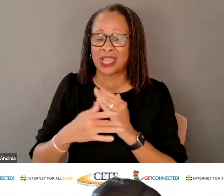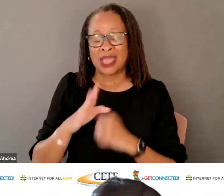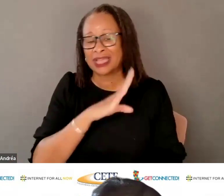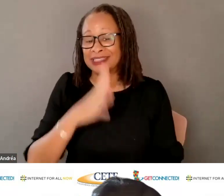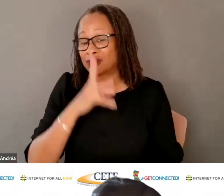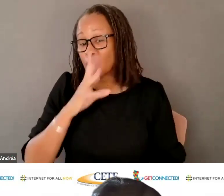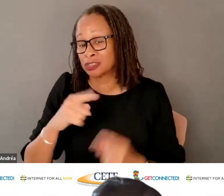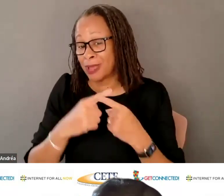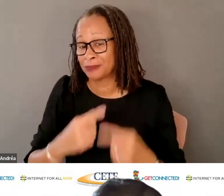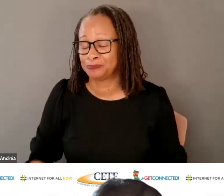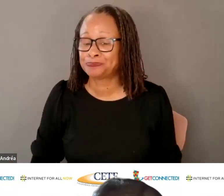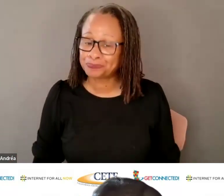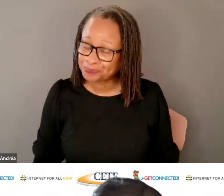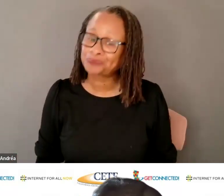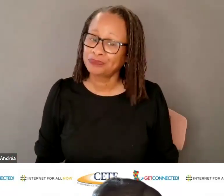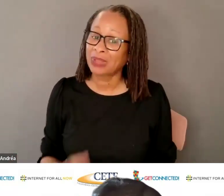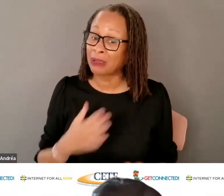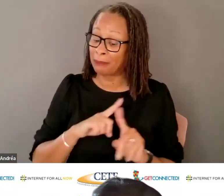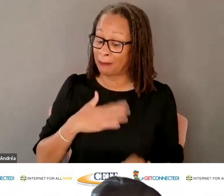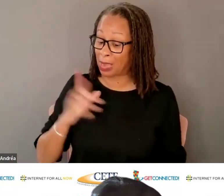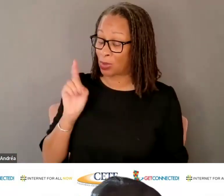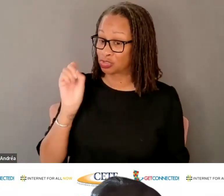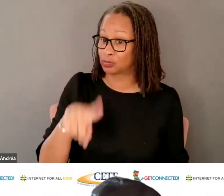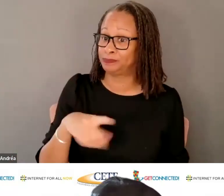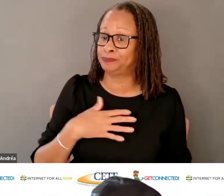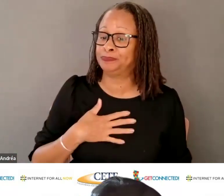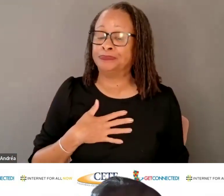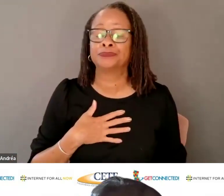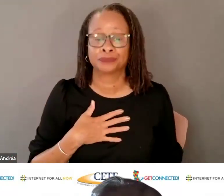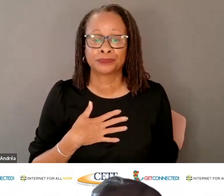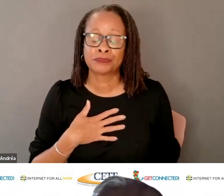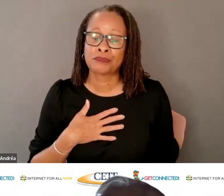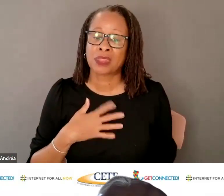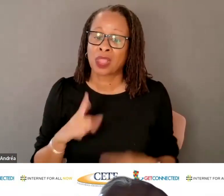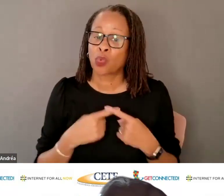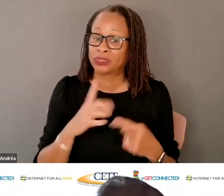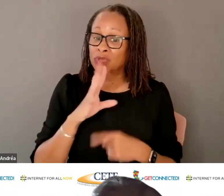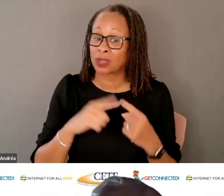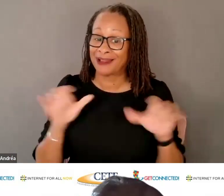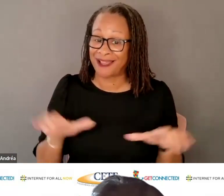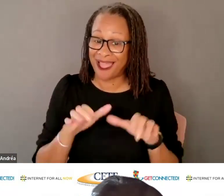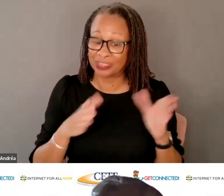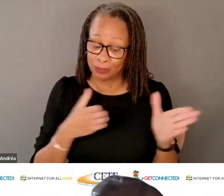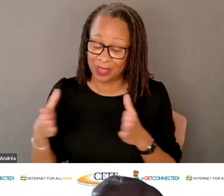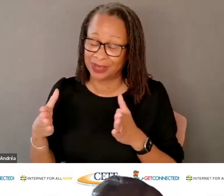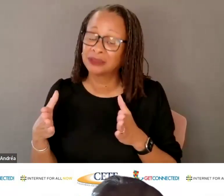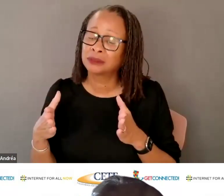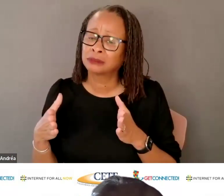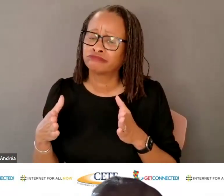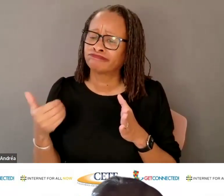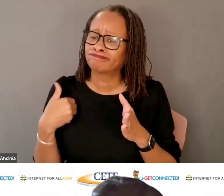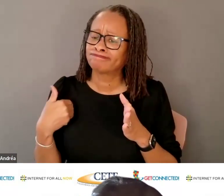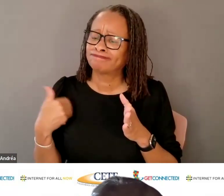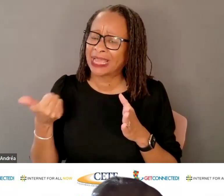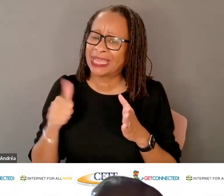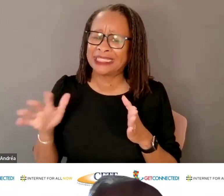talked about. But the question I have is, when you're talking about an action plan, do you have any